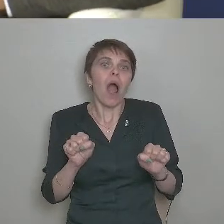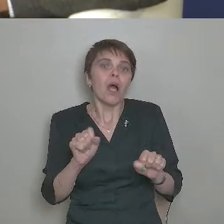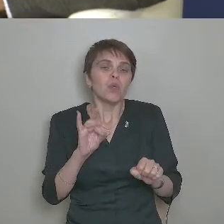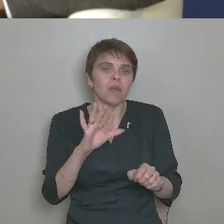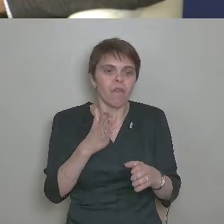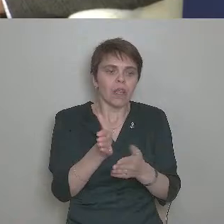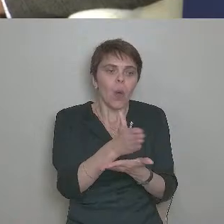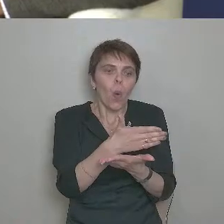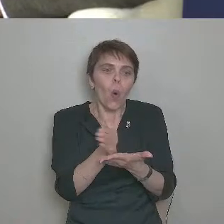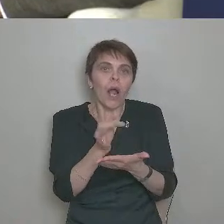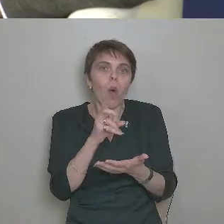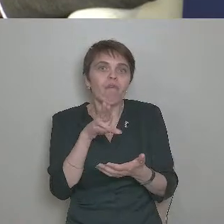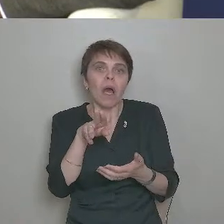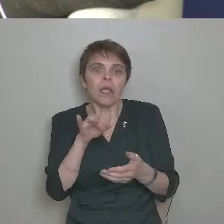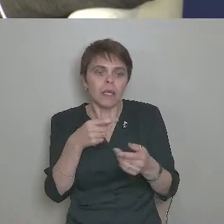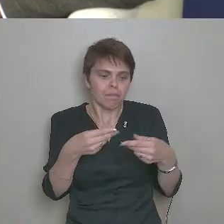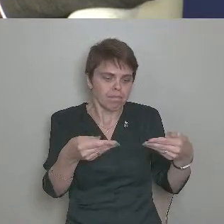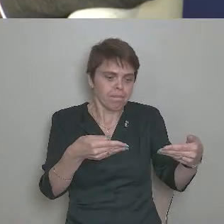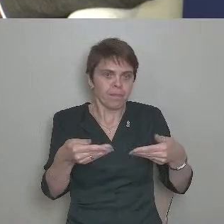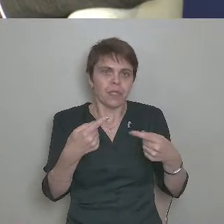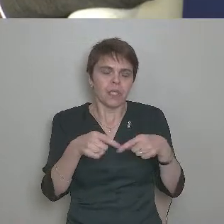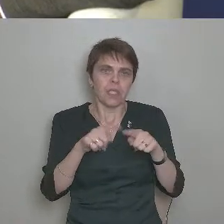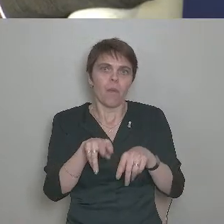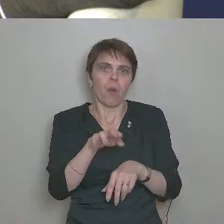artificial methods to